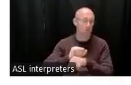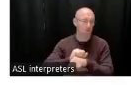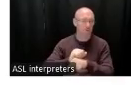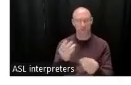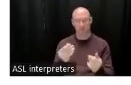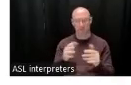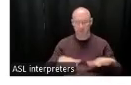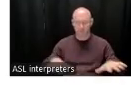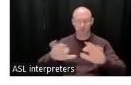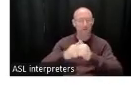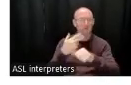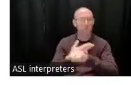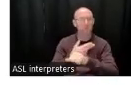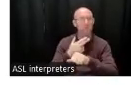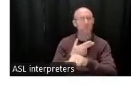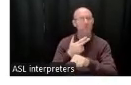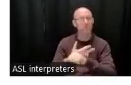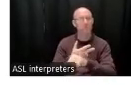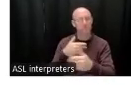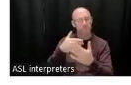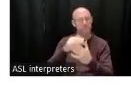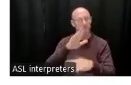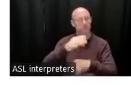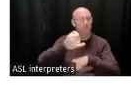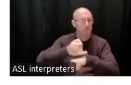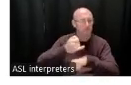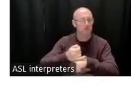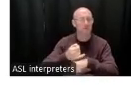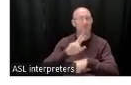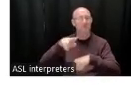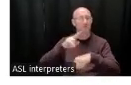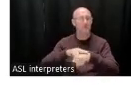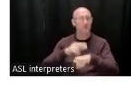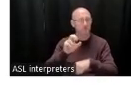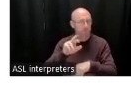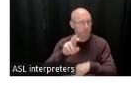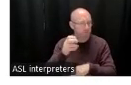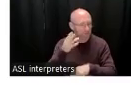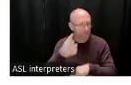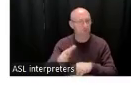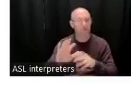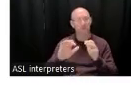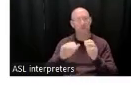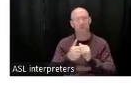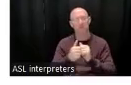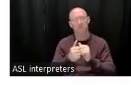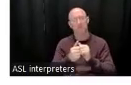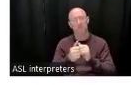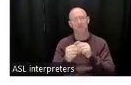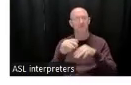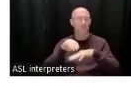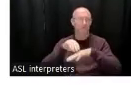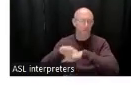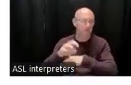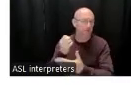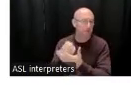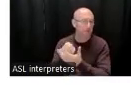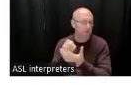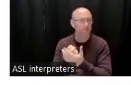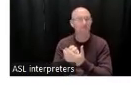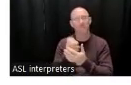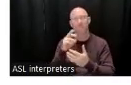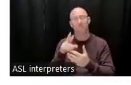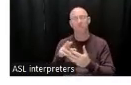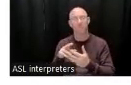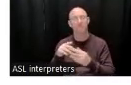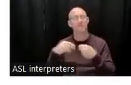used around that institution? What are the natural resources that are there? How has that maybe driven the economy, or given